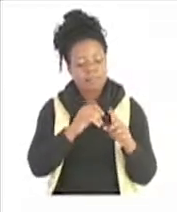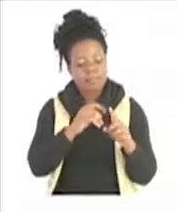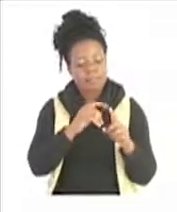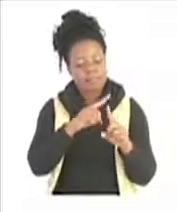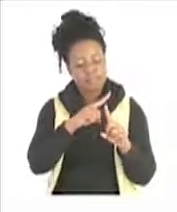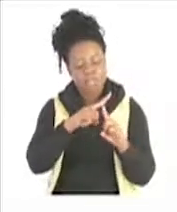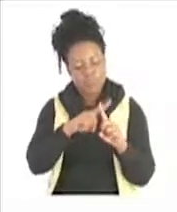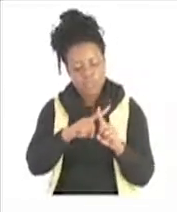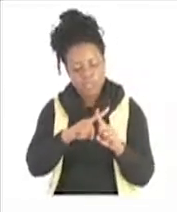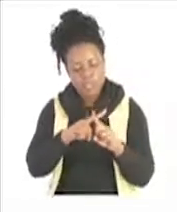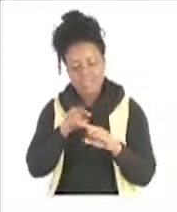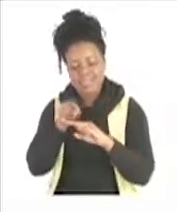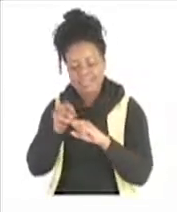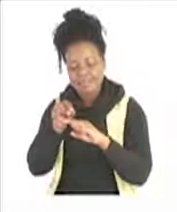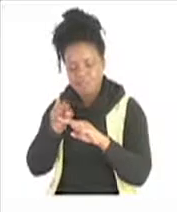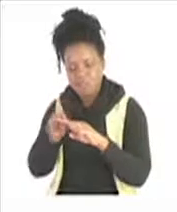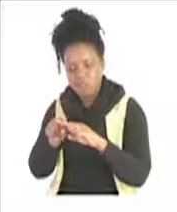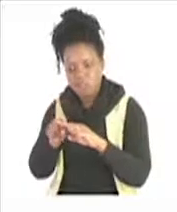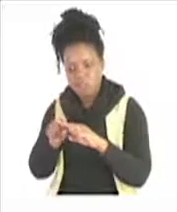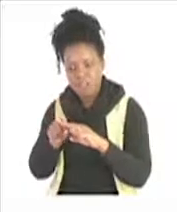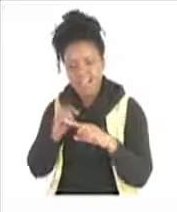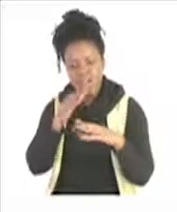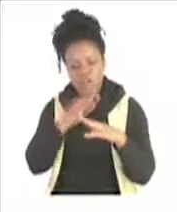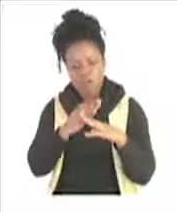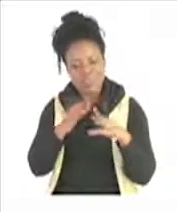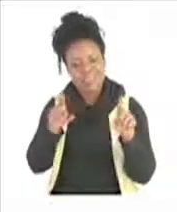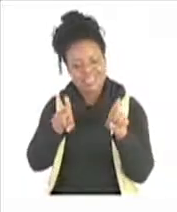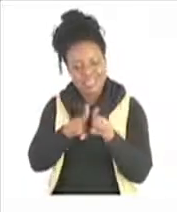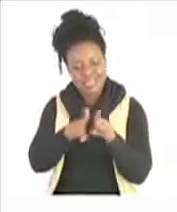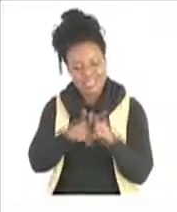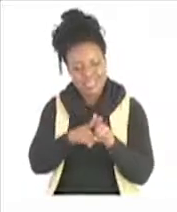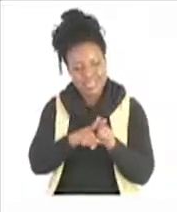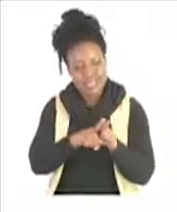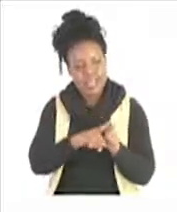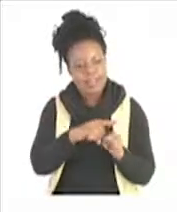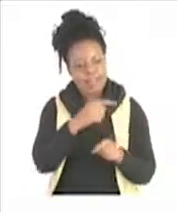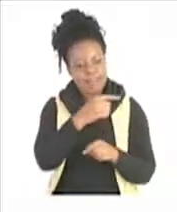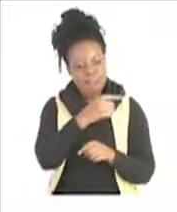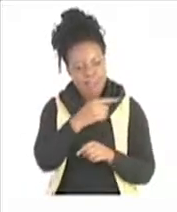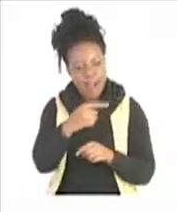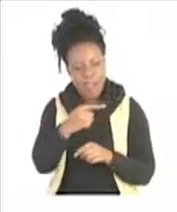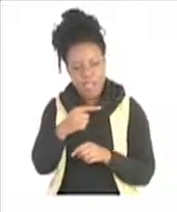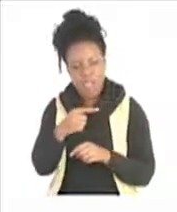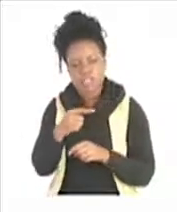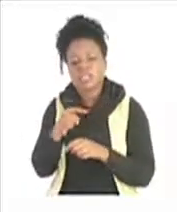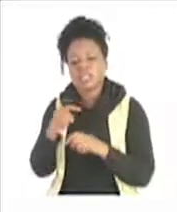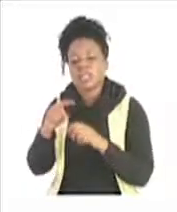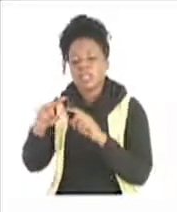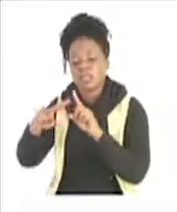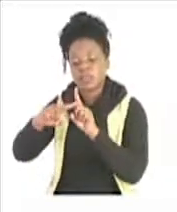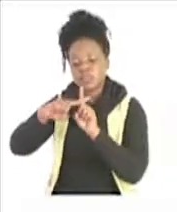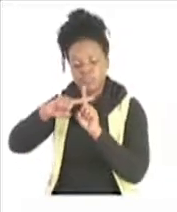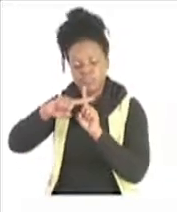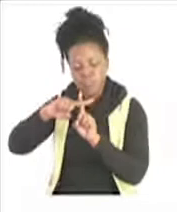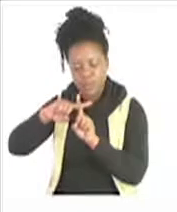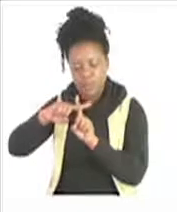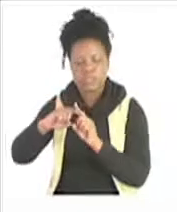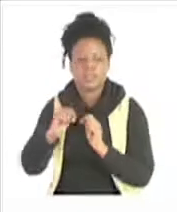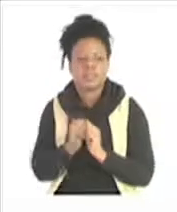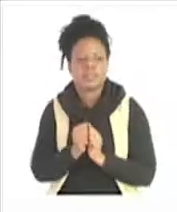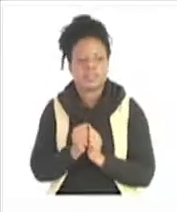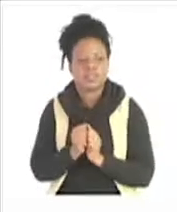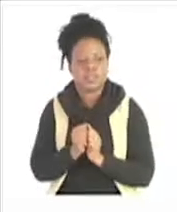have division. Now we have a few examples where there's plus,